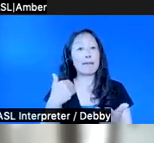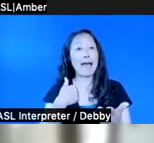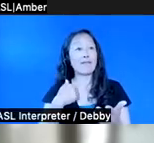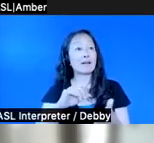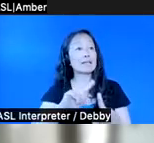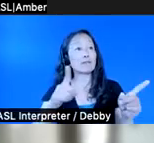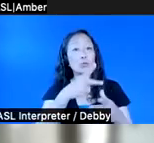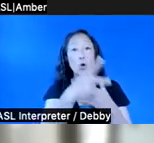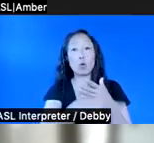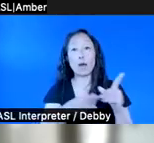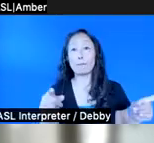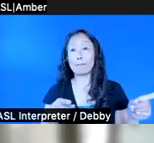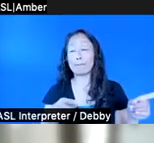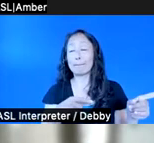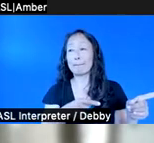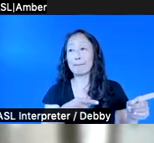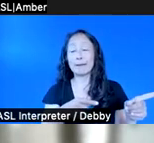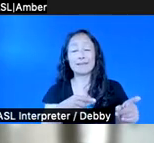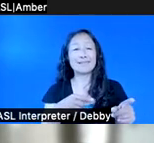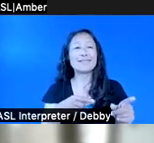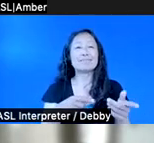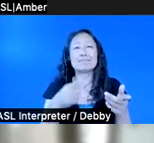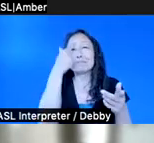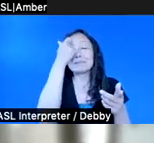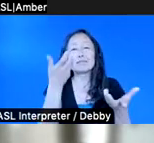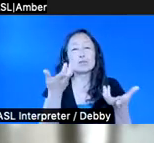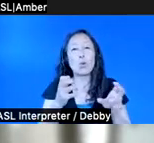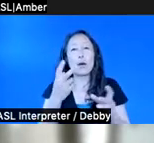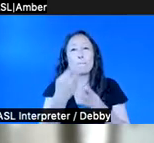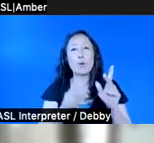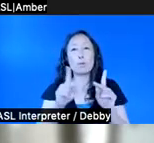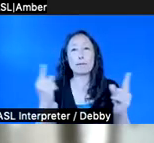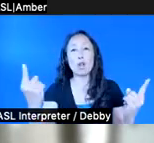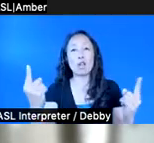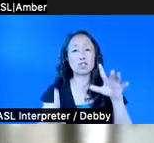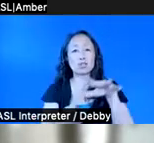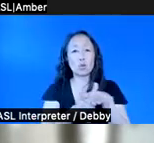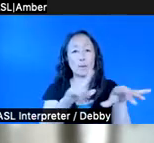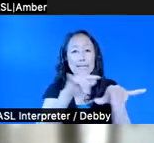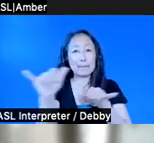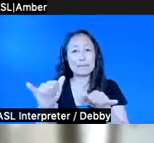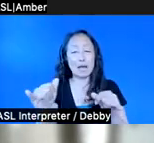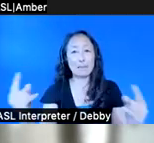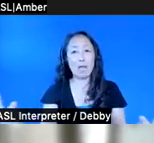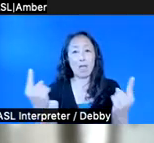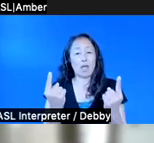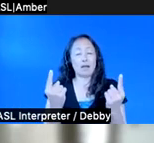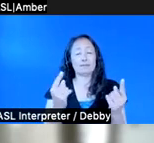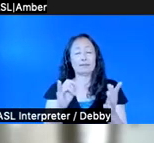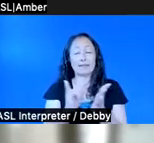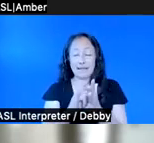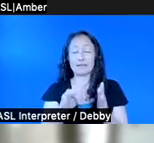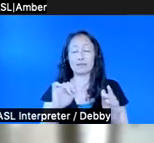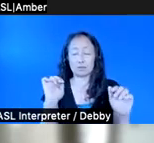the same time, because that can be a challenge. I know I used to work in a program that was